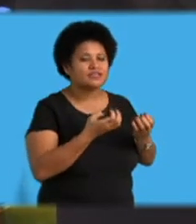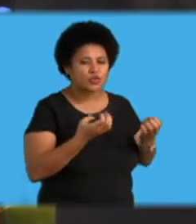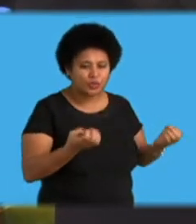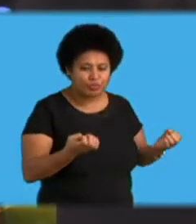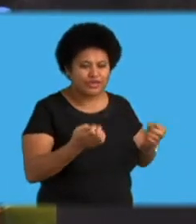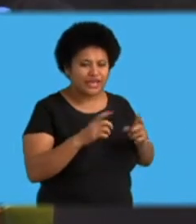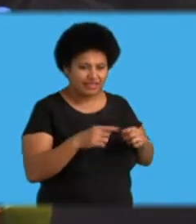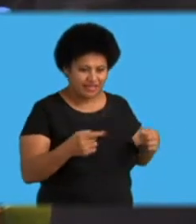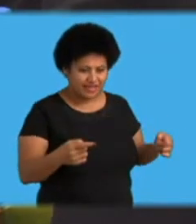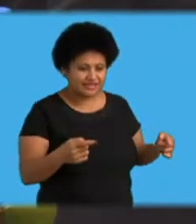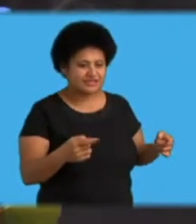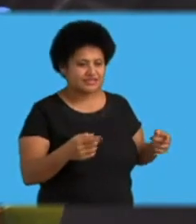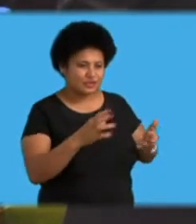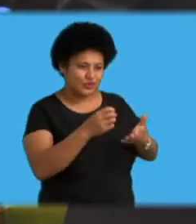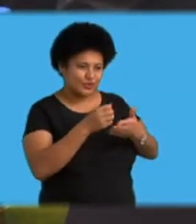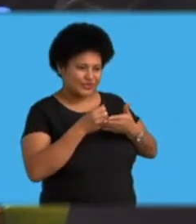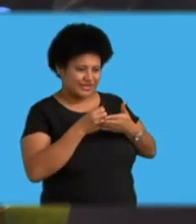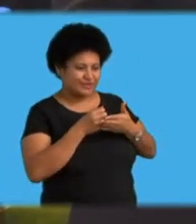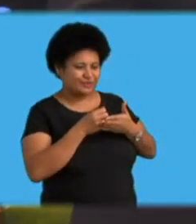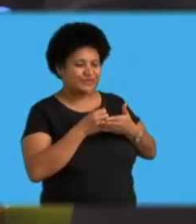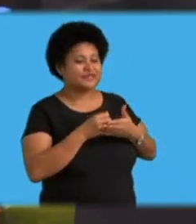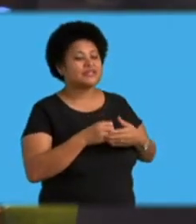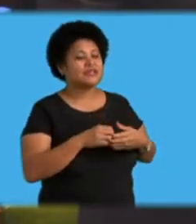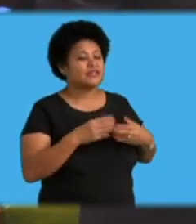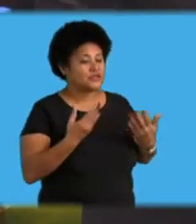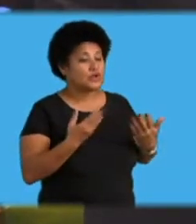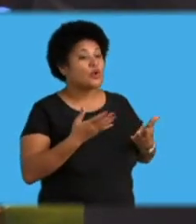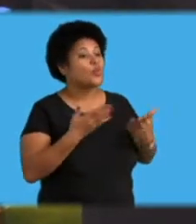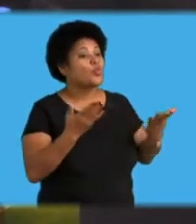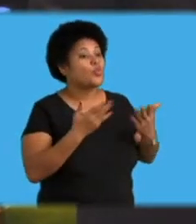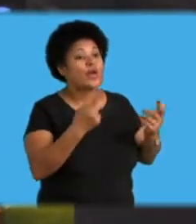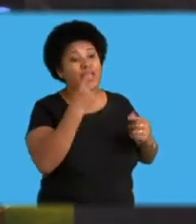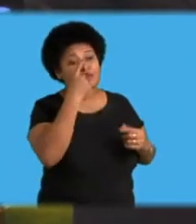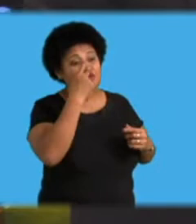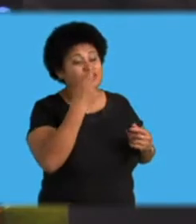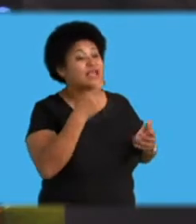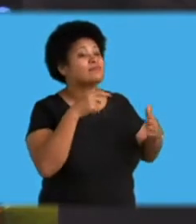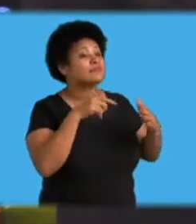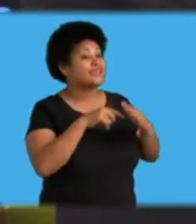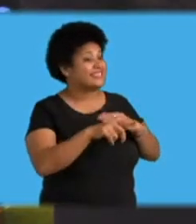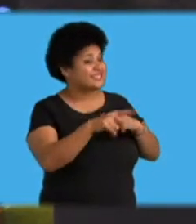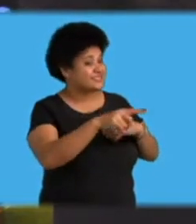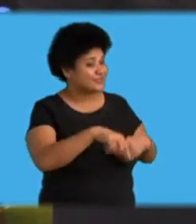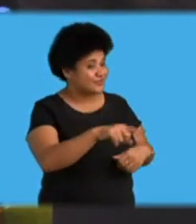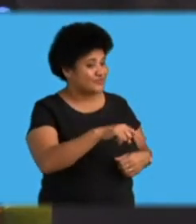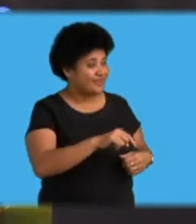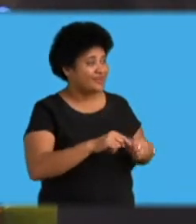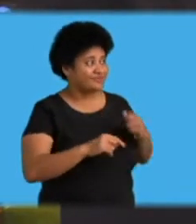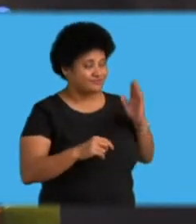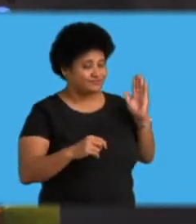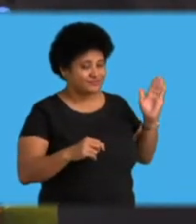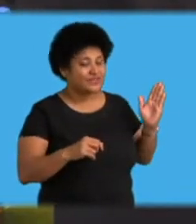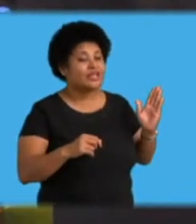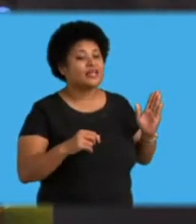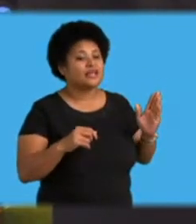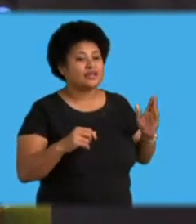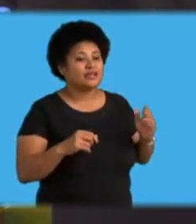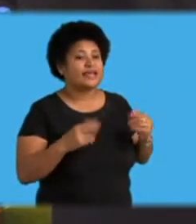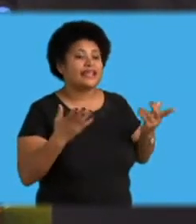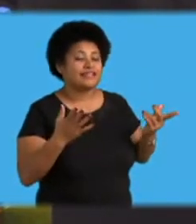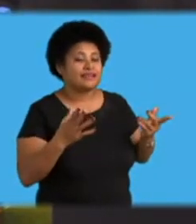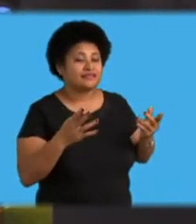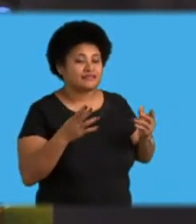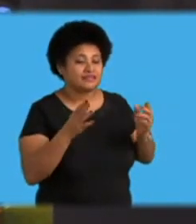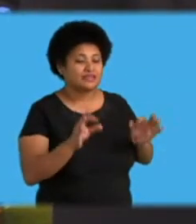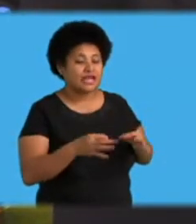studies. Madam Speaker, located in the heart of Suva's Thurston Gardens, the Fiji Museum holds a remarkable collection